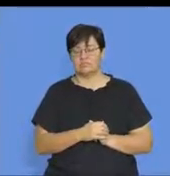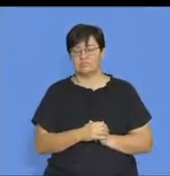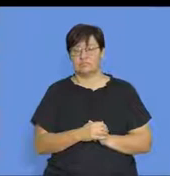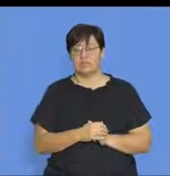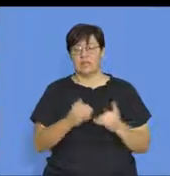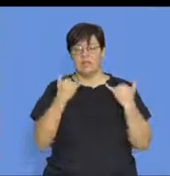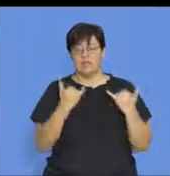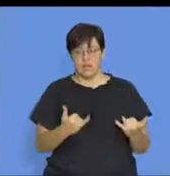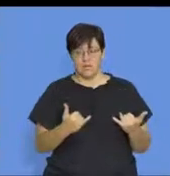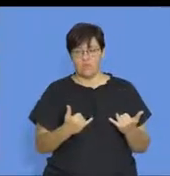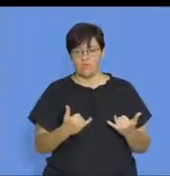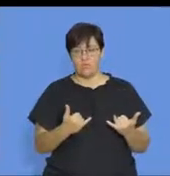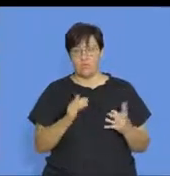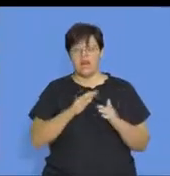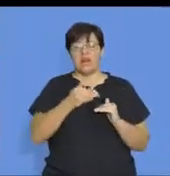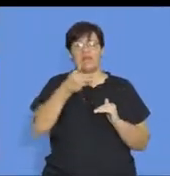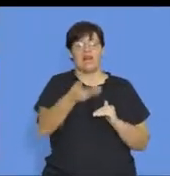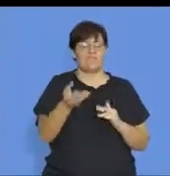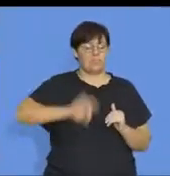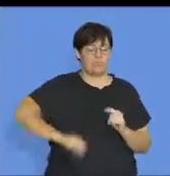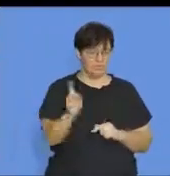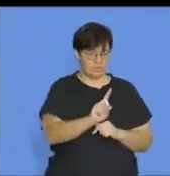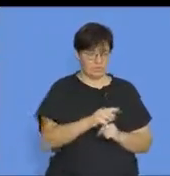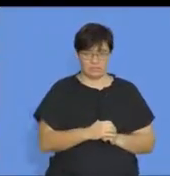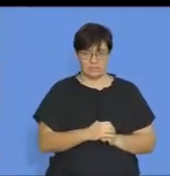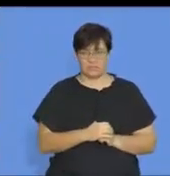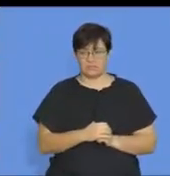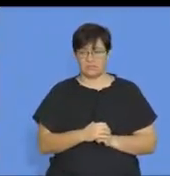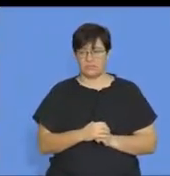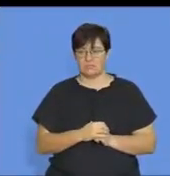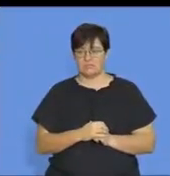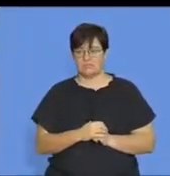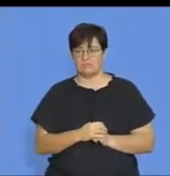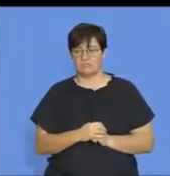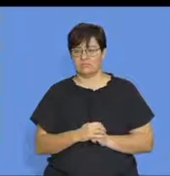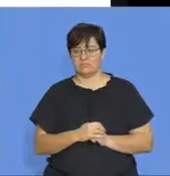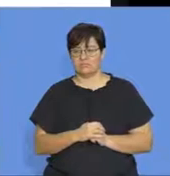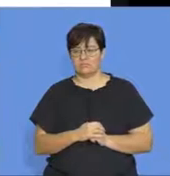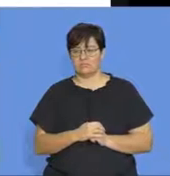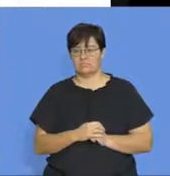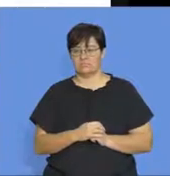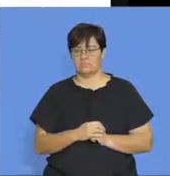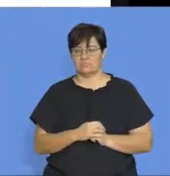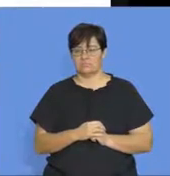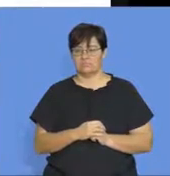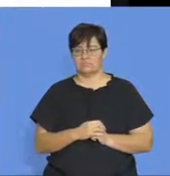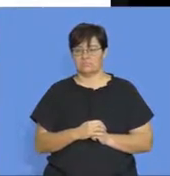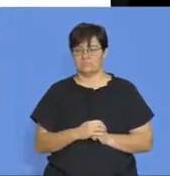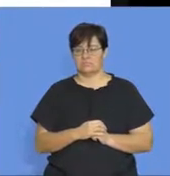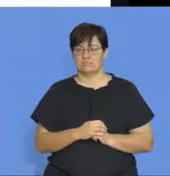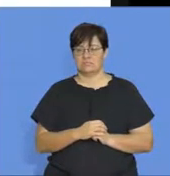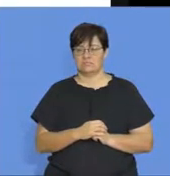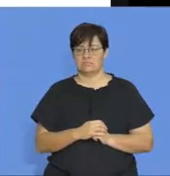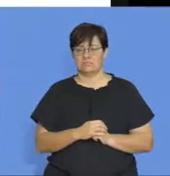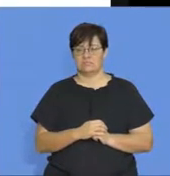check. And now let's look at the remaining profit. So let's get our calculator out. Okay,